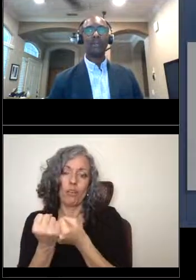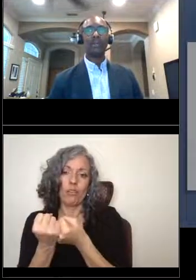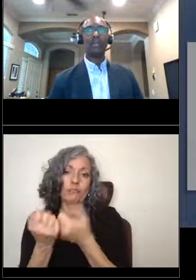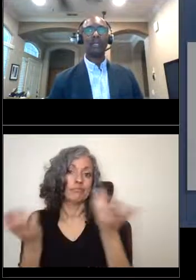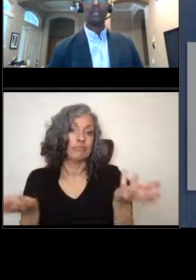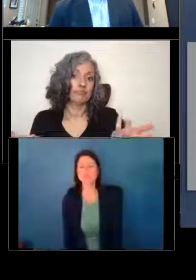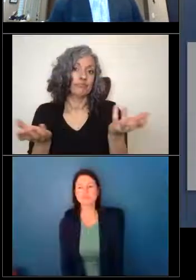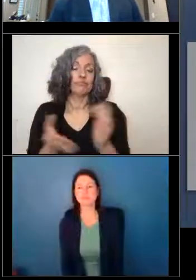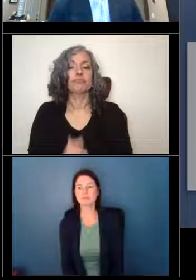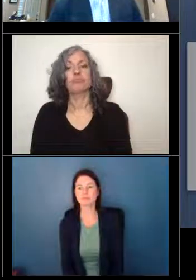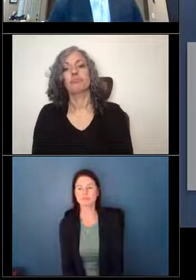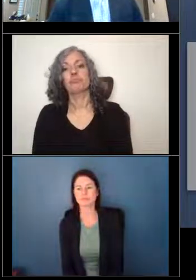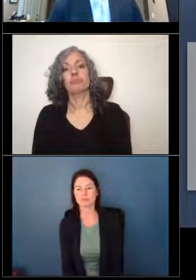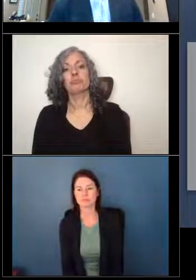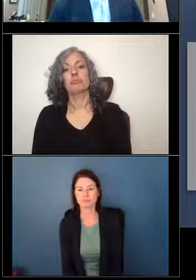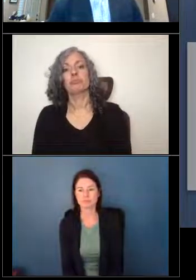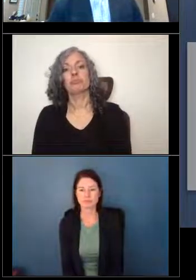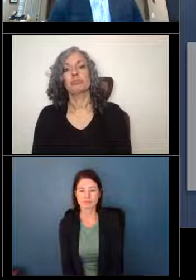So